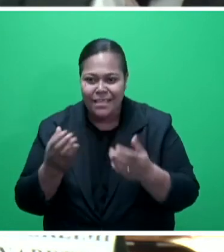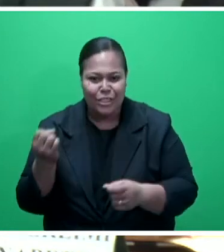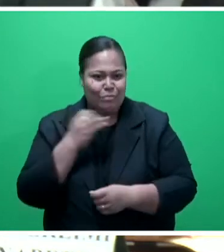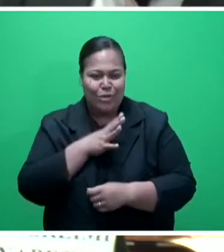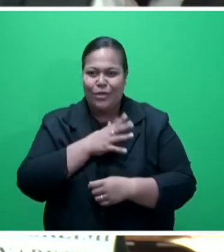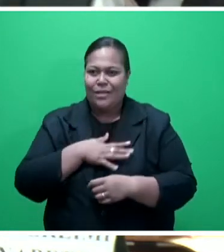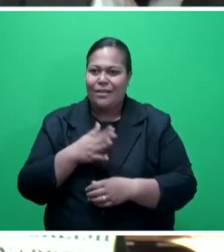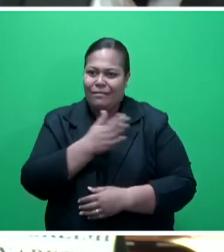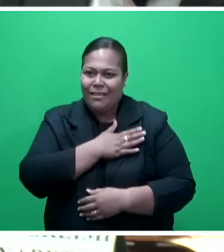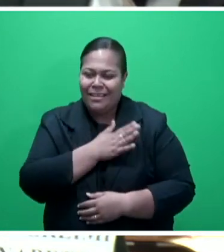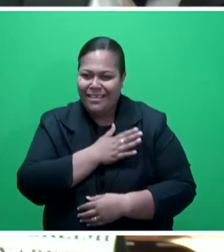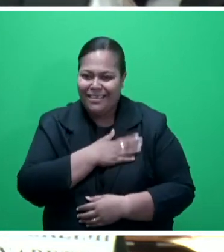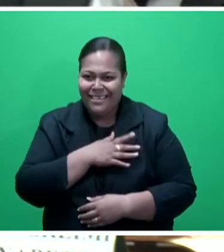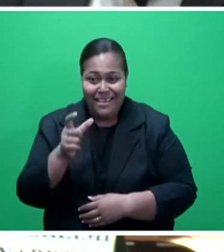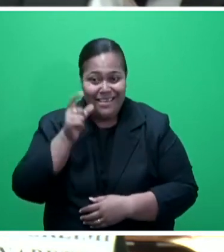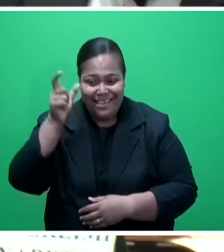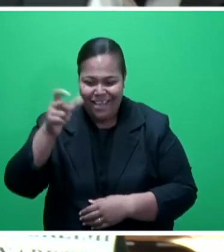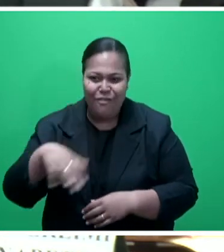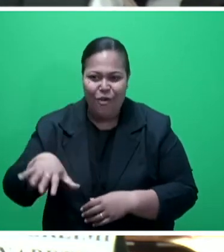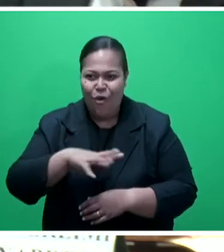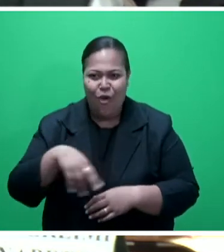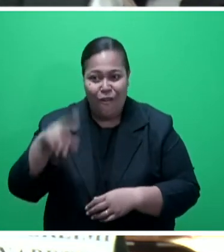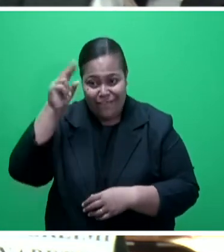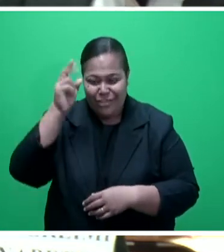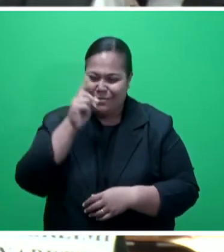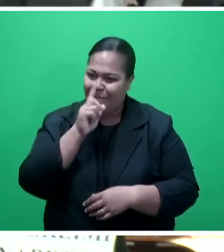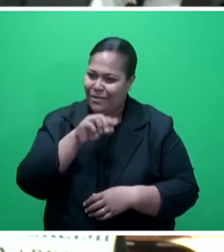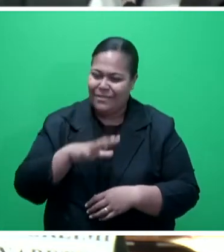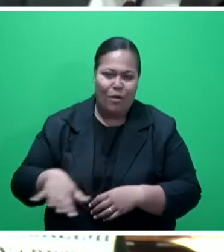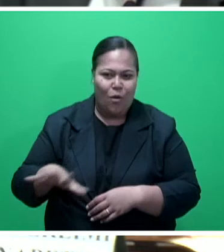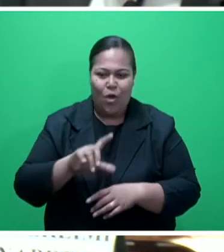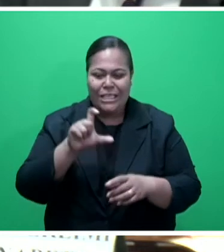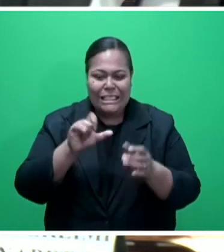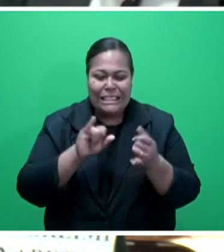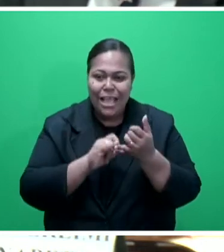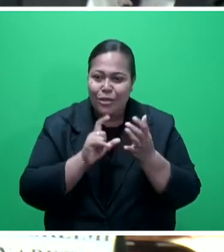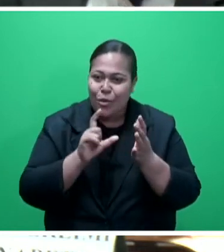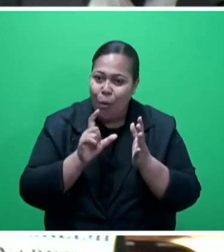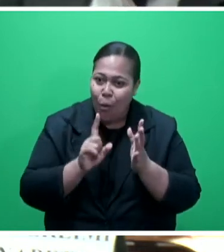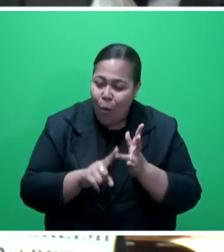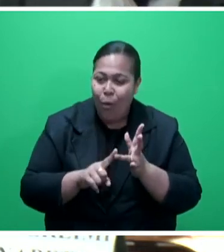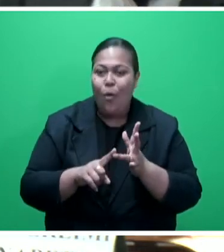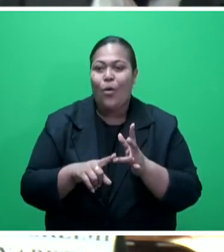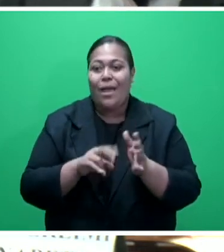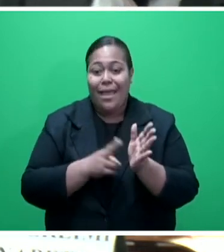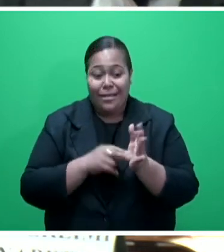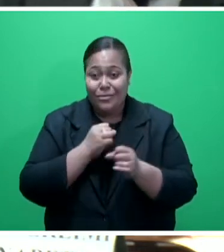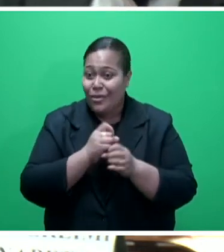evident and displayed by not only CSO and NGOs, but also by private individuals,